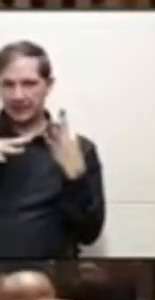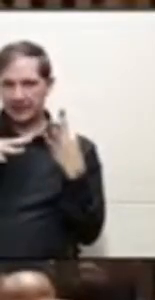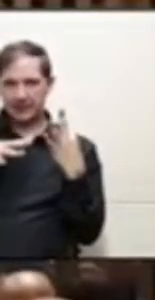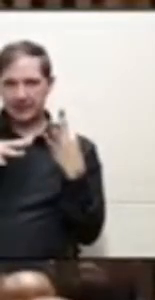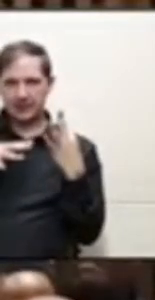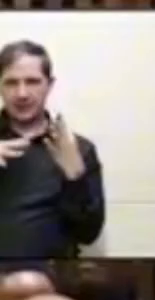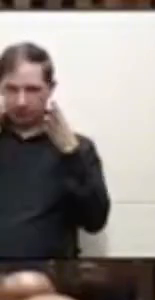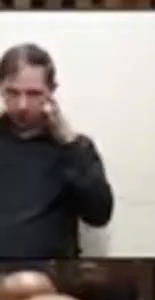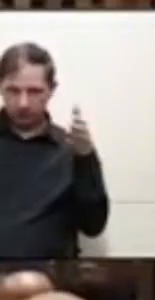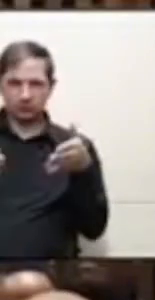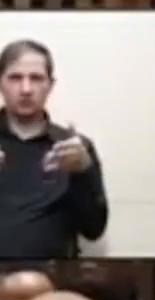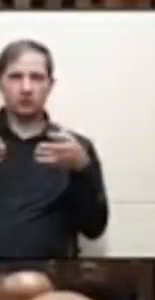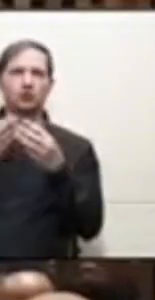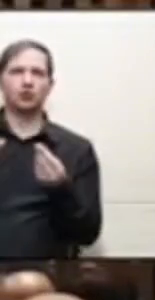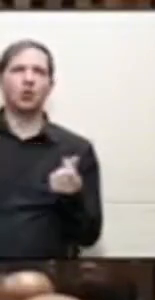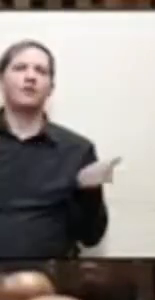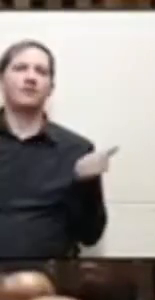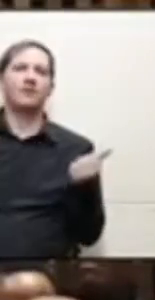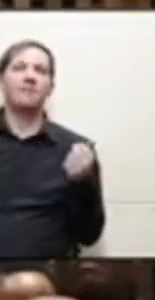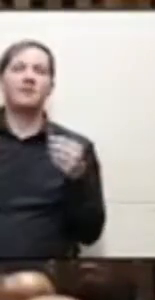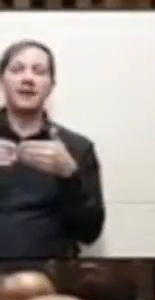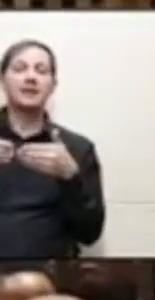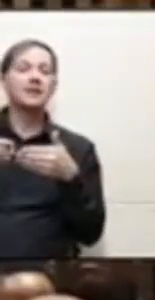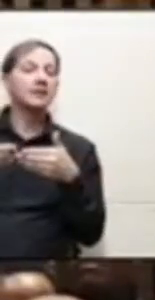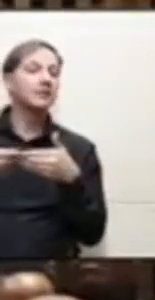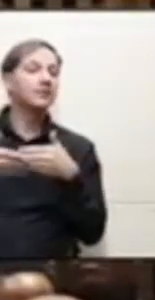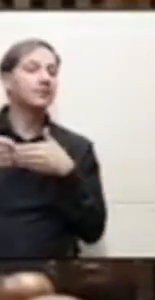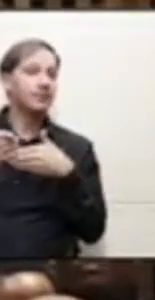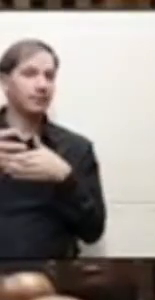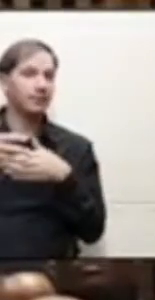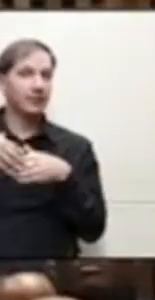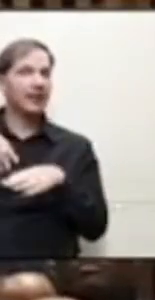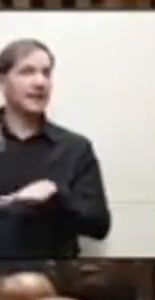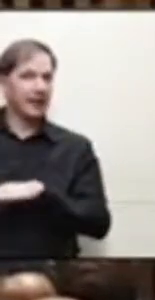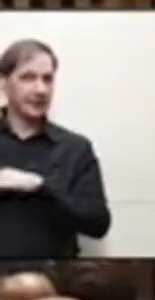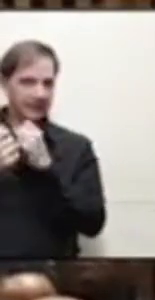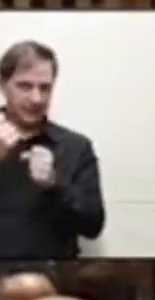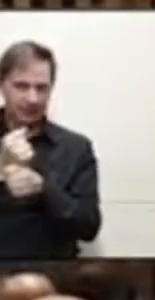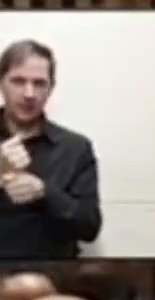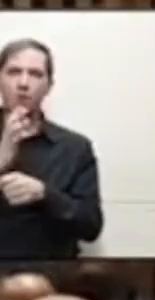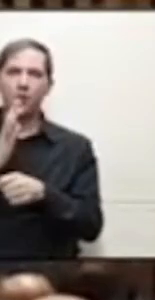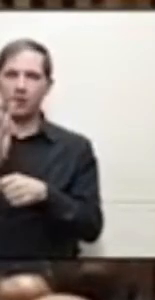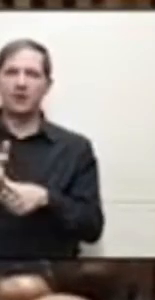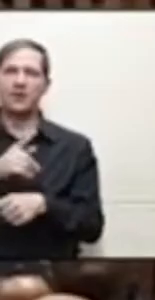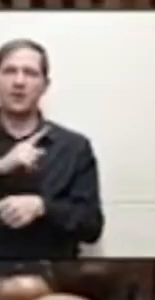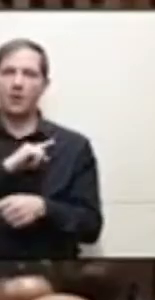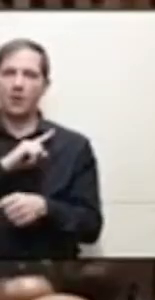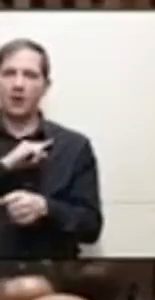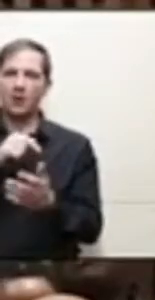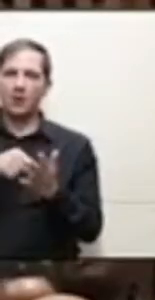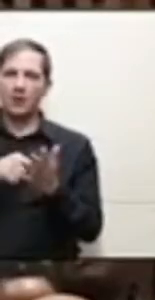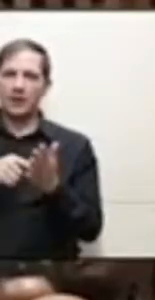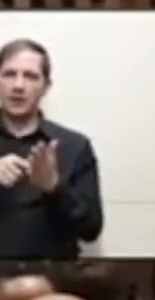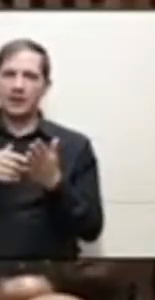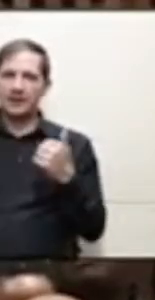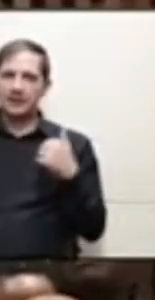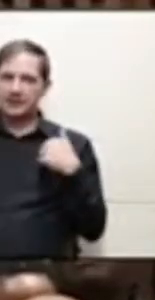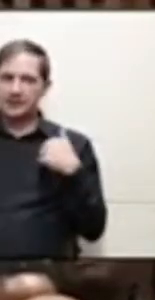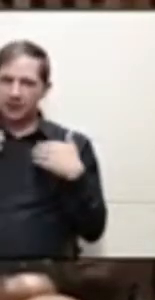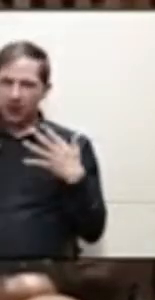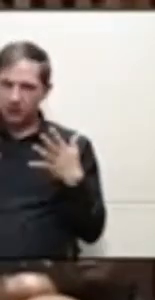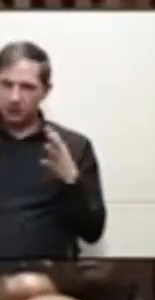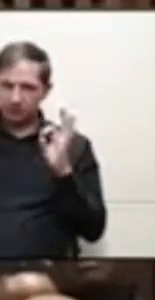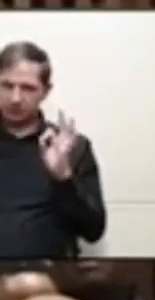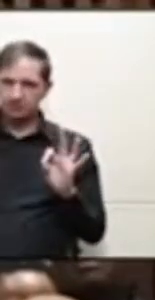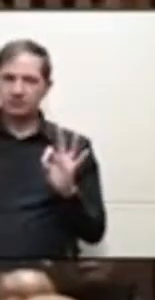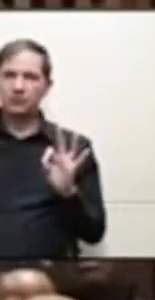with. But in the following year, because we have already started with correct reading in houses, we are sure that we will